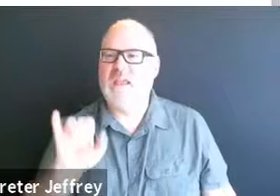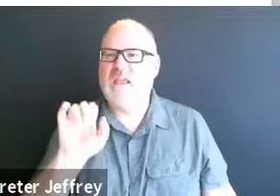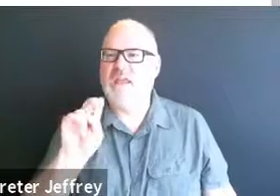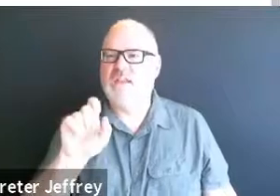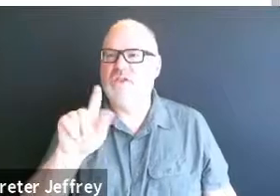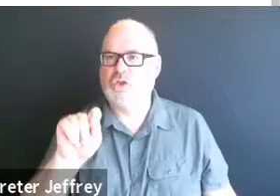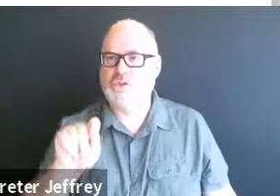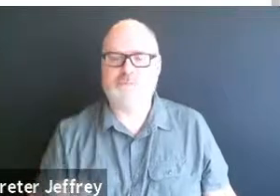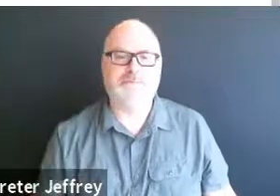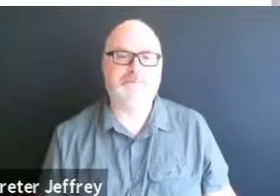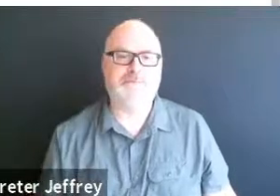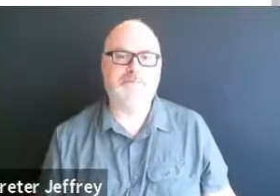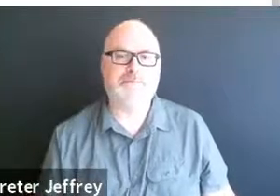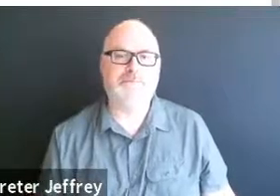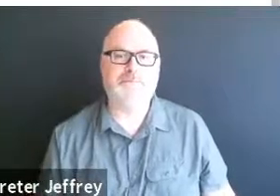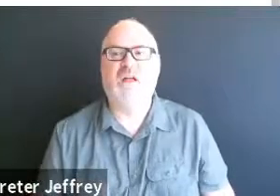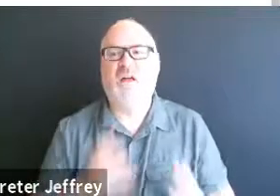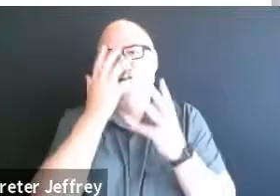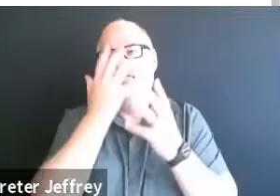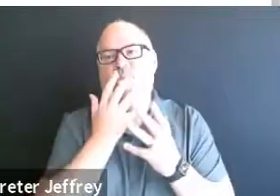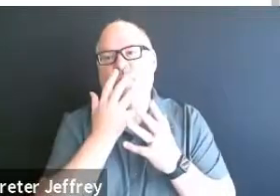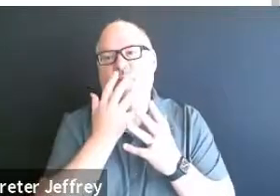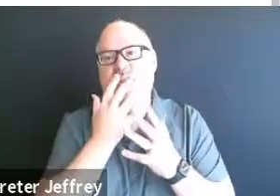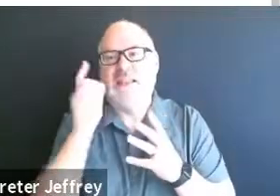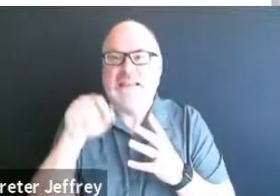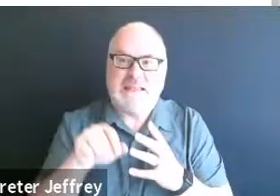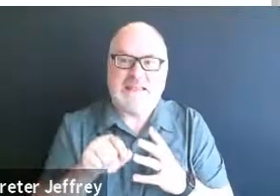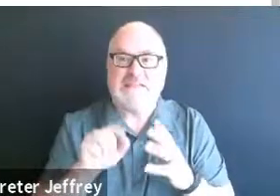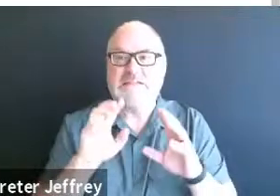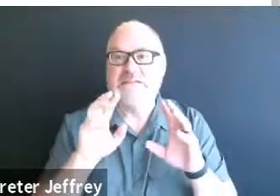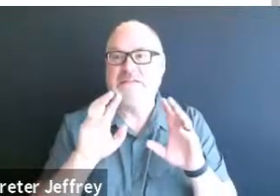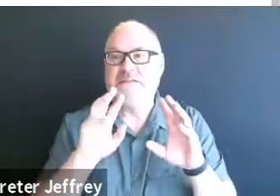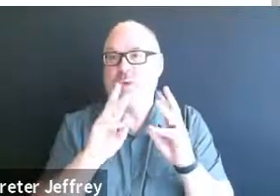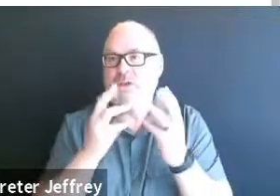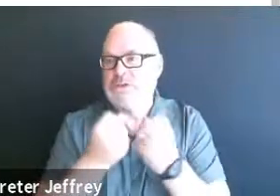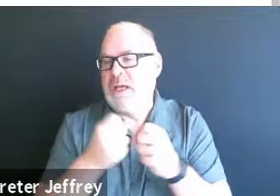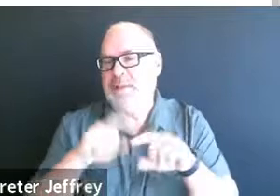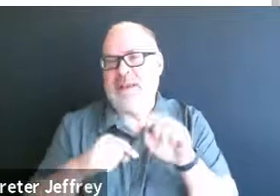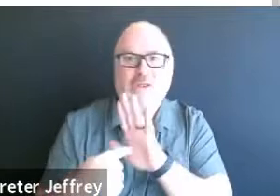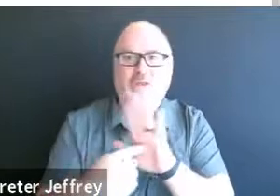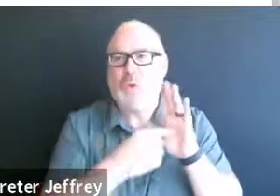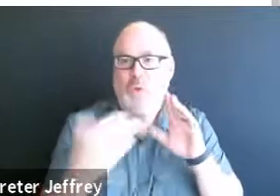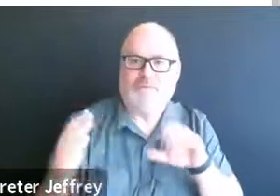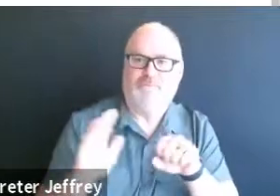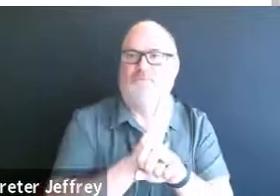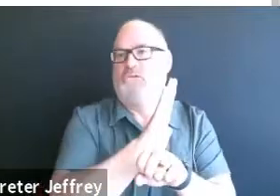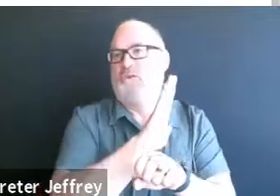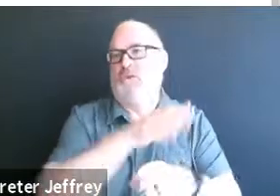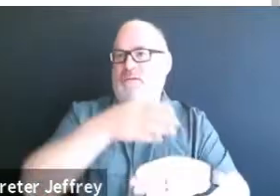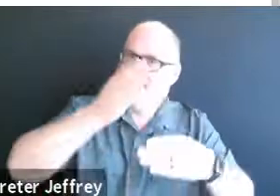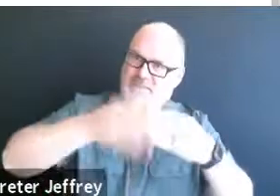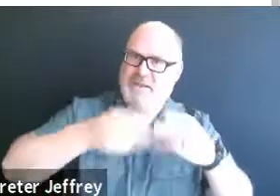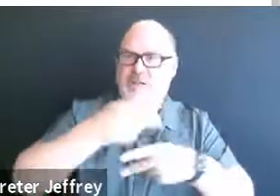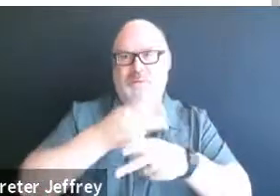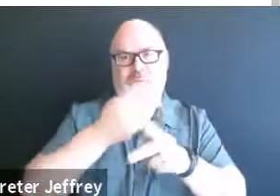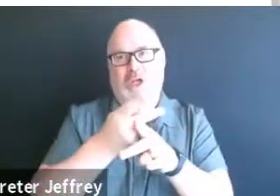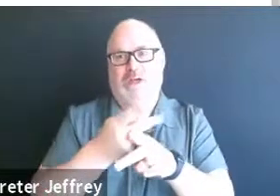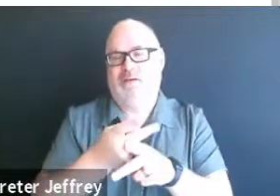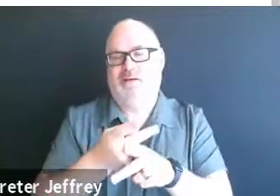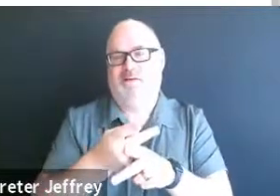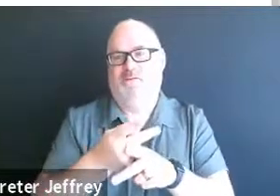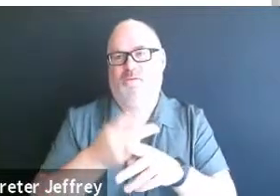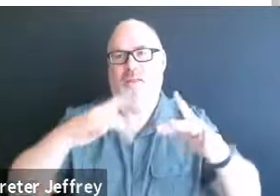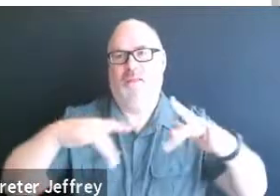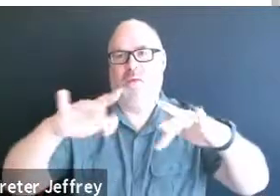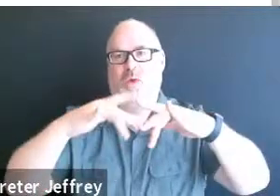So for the, unfortunately for this webinar, I am unable to show you the full finished product of what the